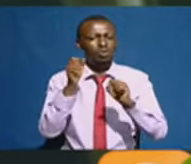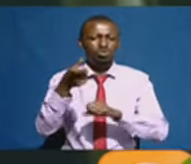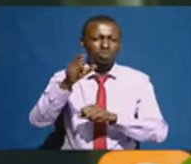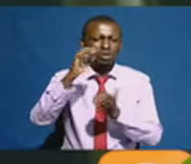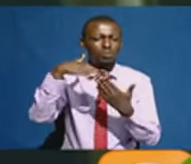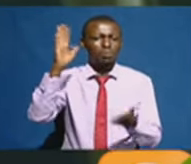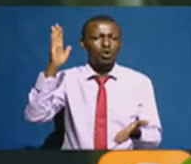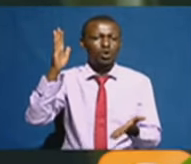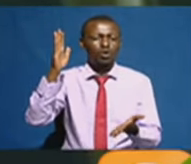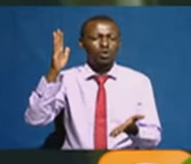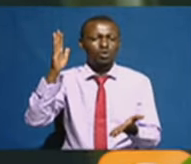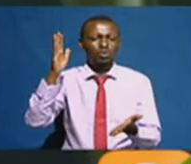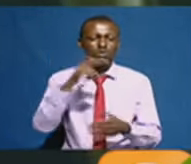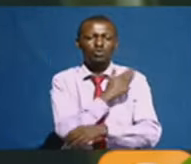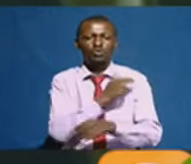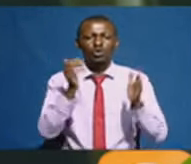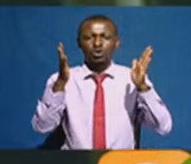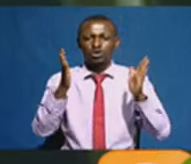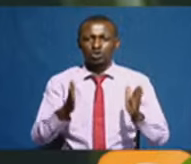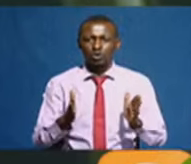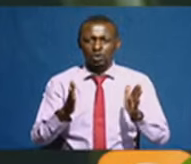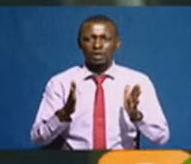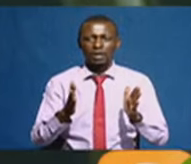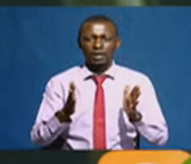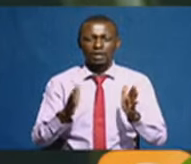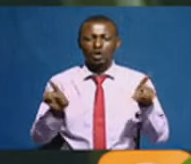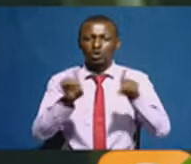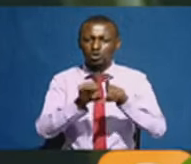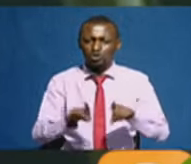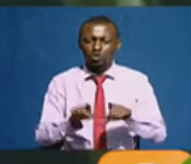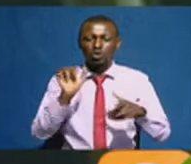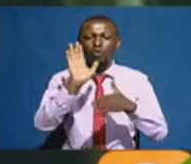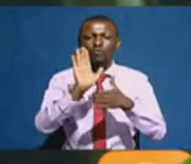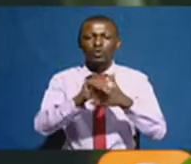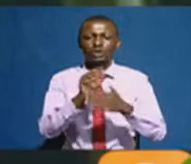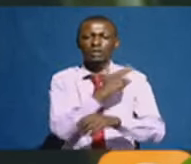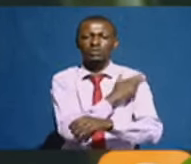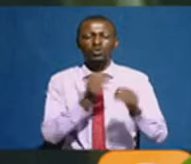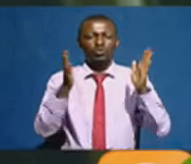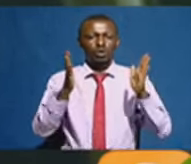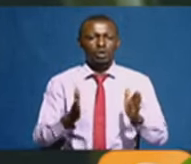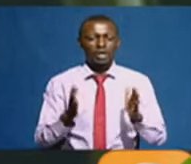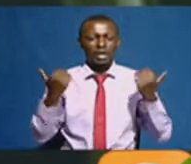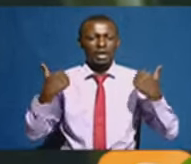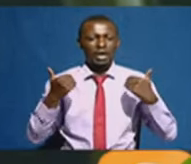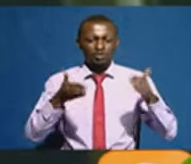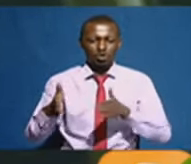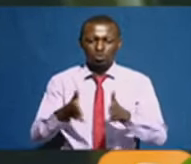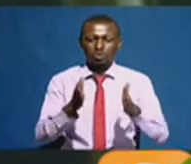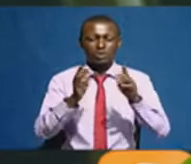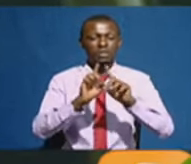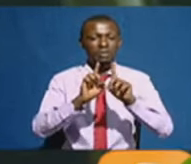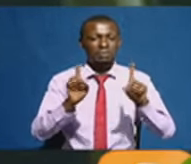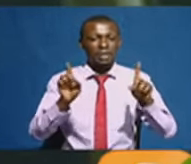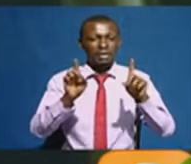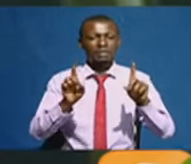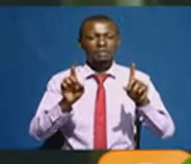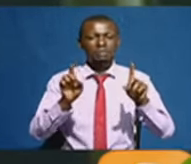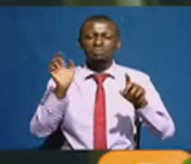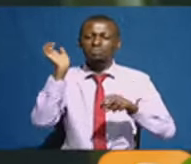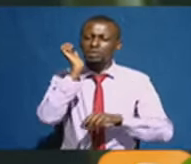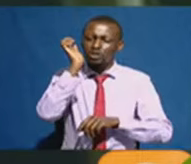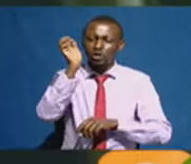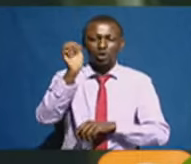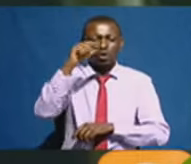for be they doctors or be they doctor interns. There was a window. That window was abused by the same